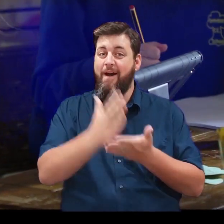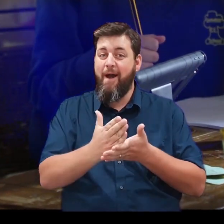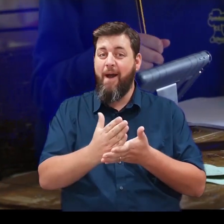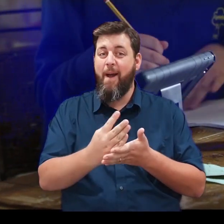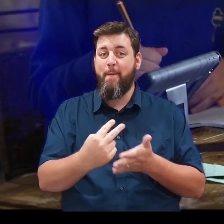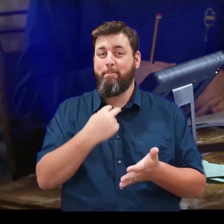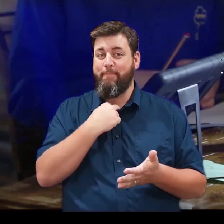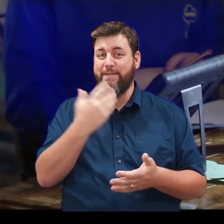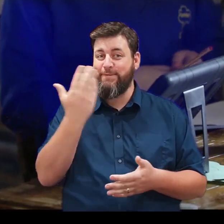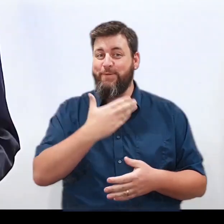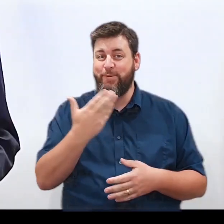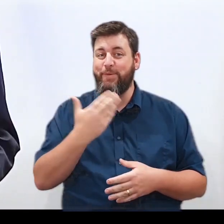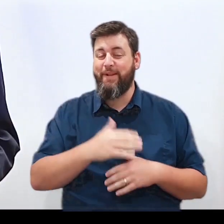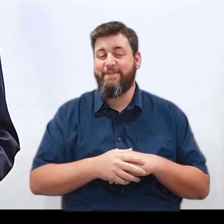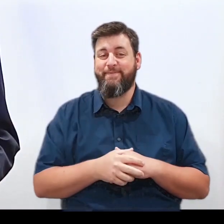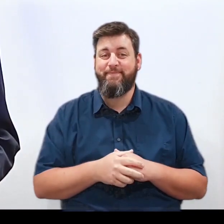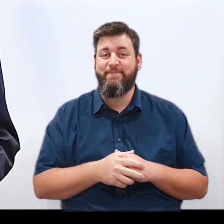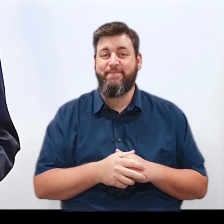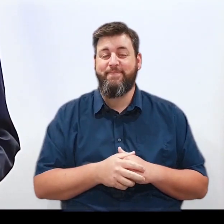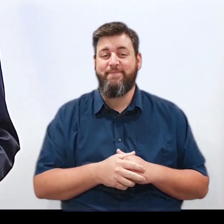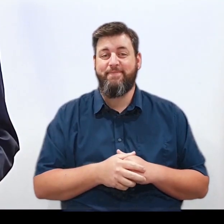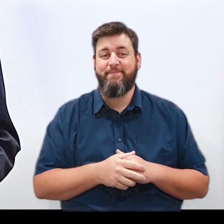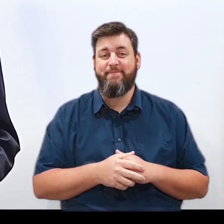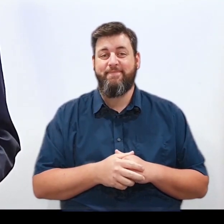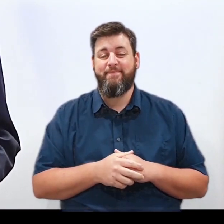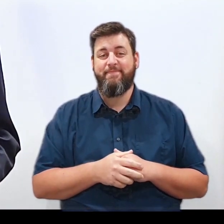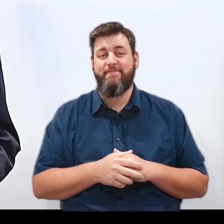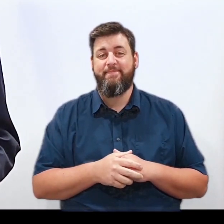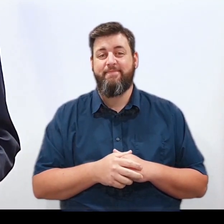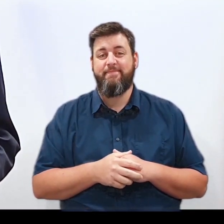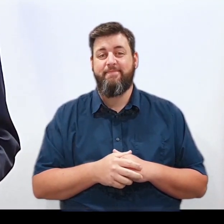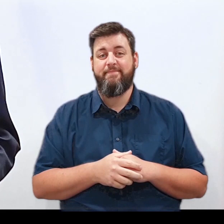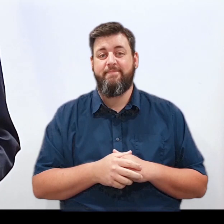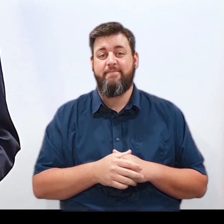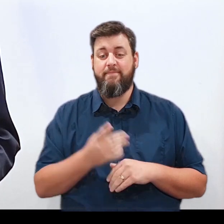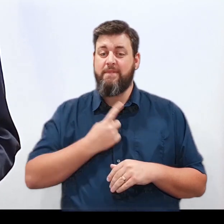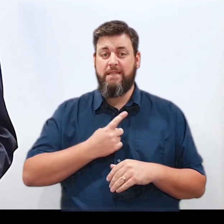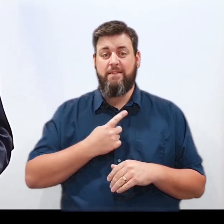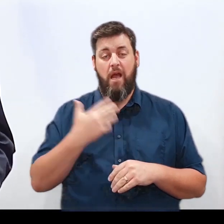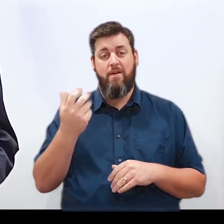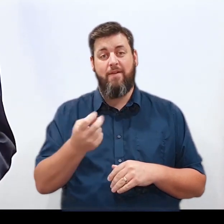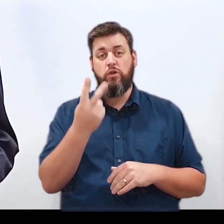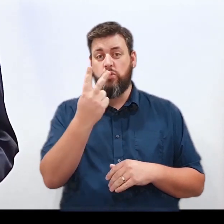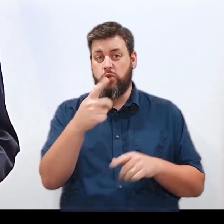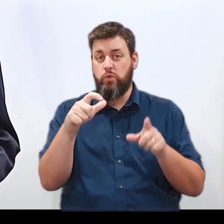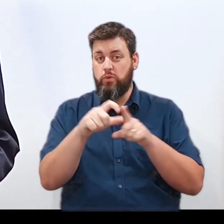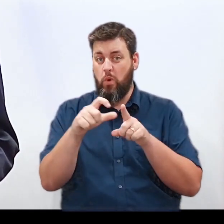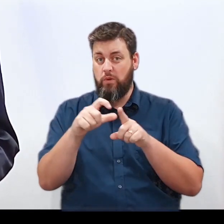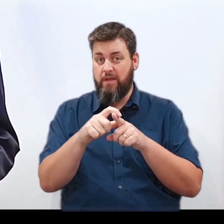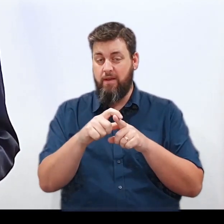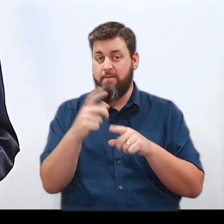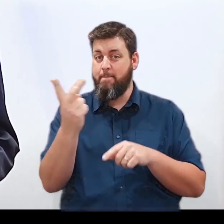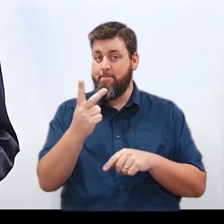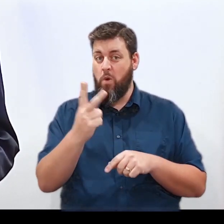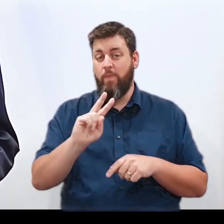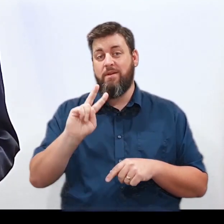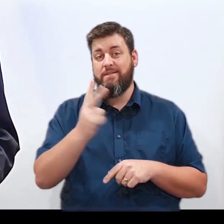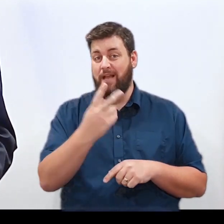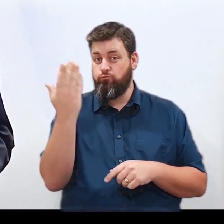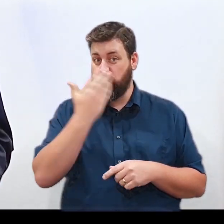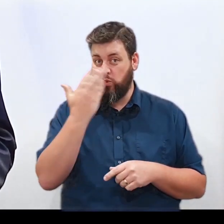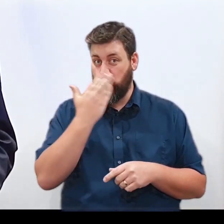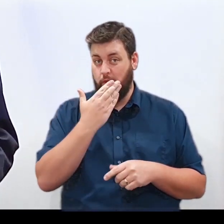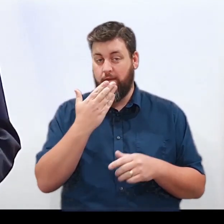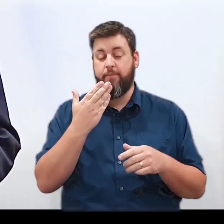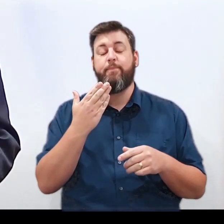that that is what you are currently doing, missing it greatly. I've got two daughters at secondary school